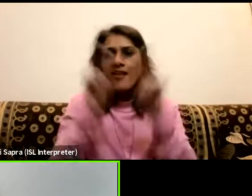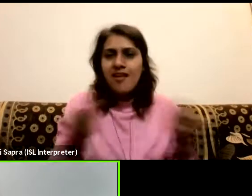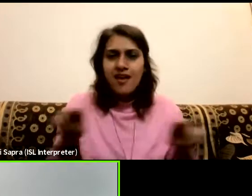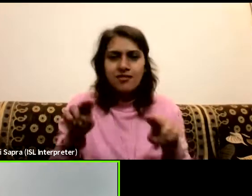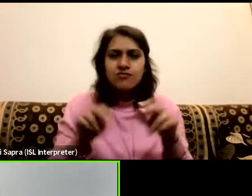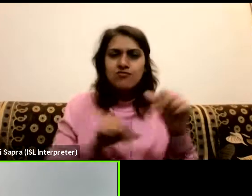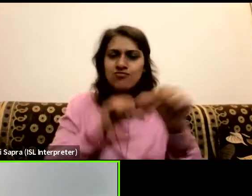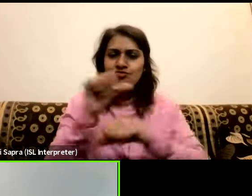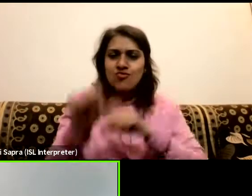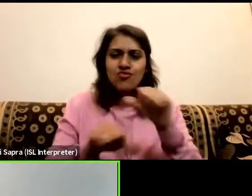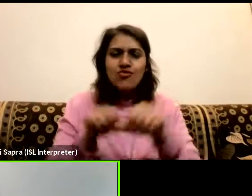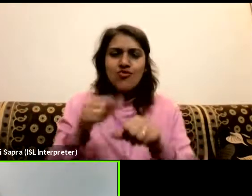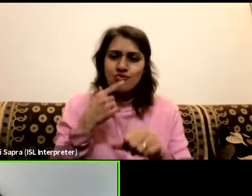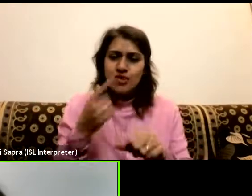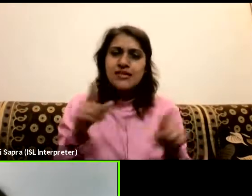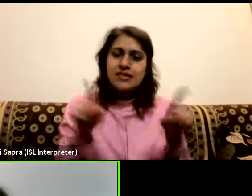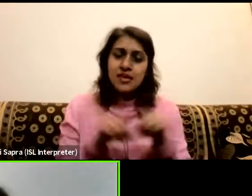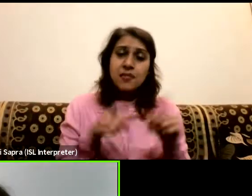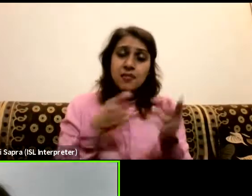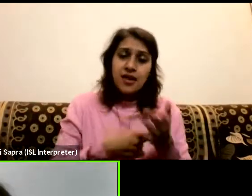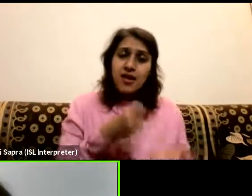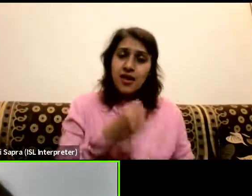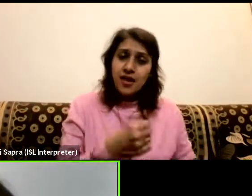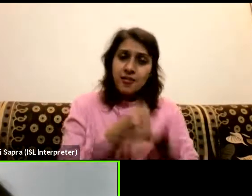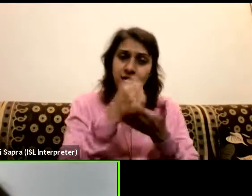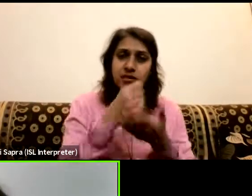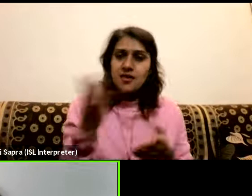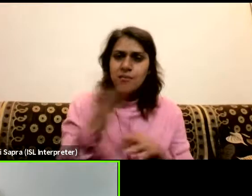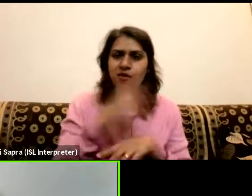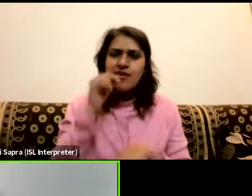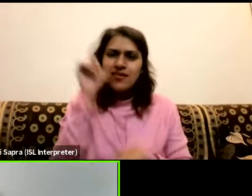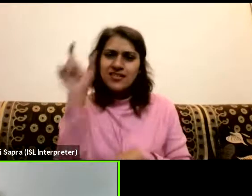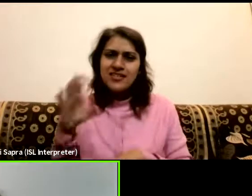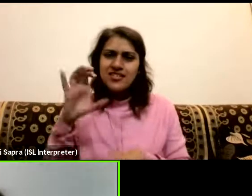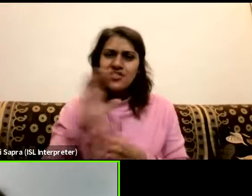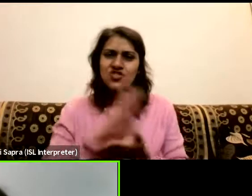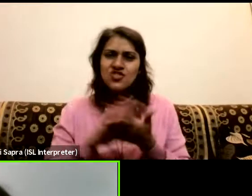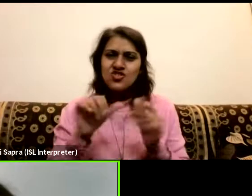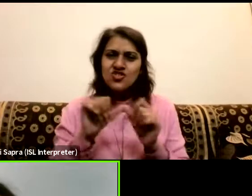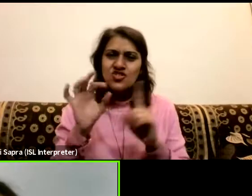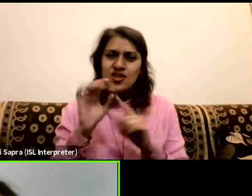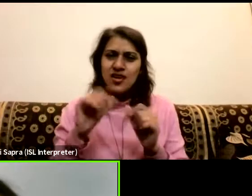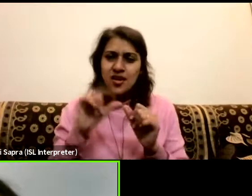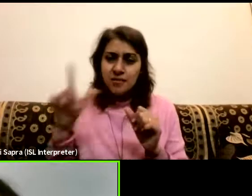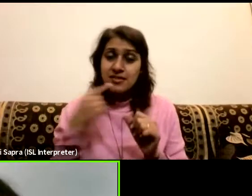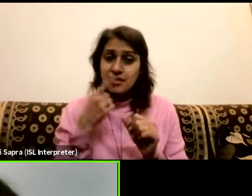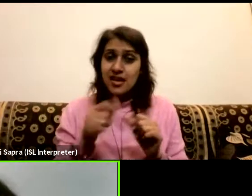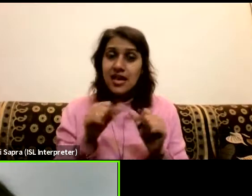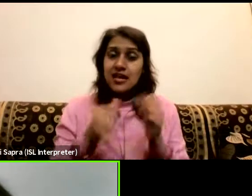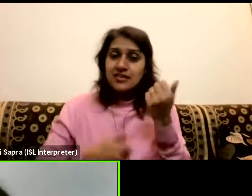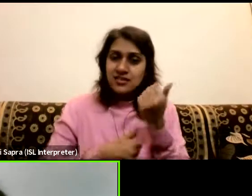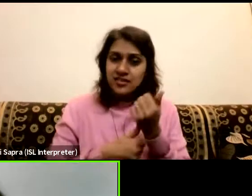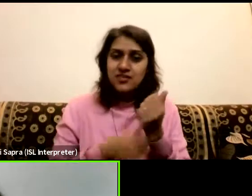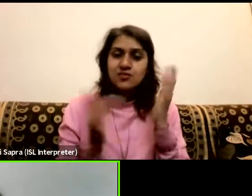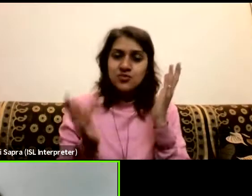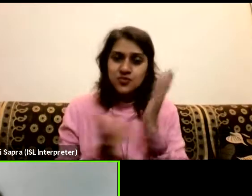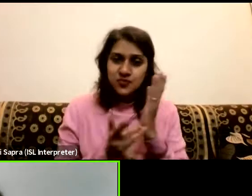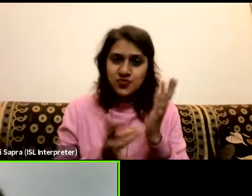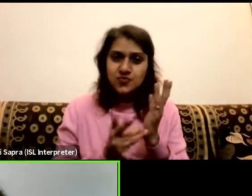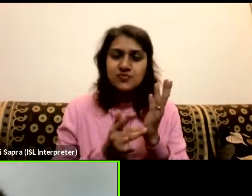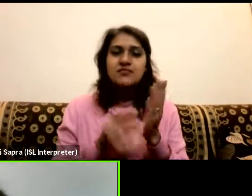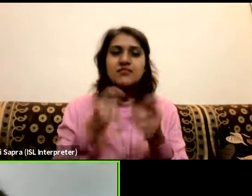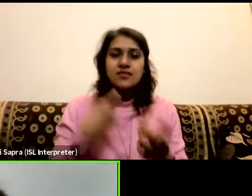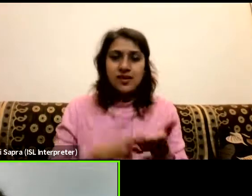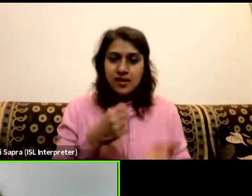that rehabilitation services, and as Chapal just said, uh, assistive devices and rehabilitation services